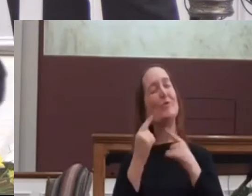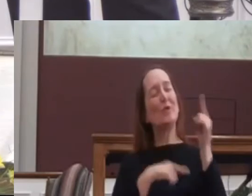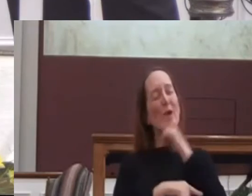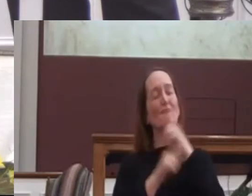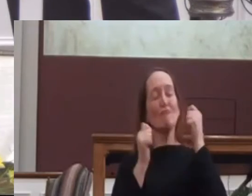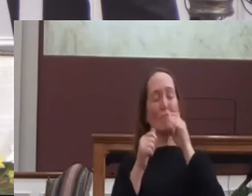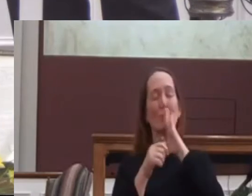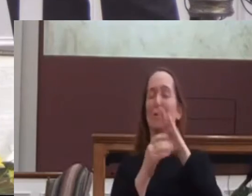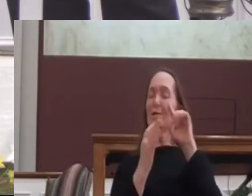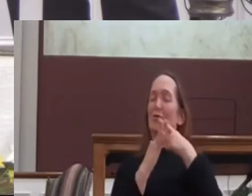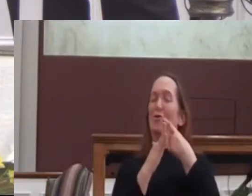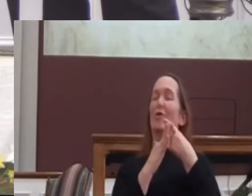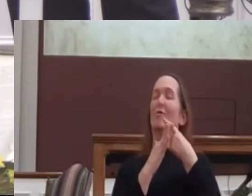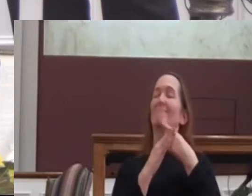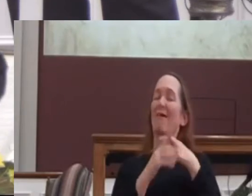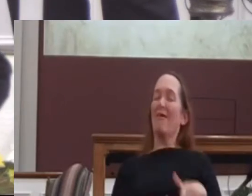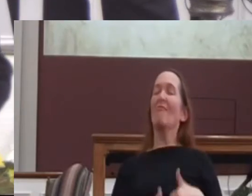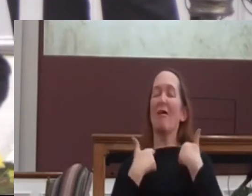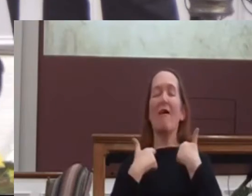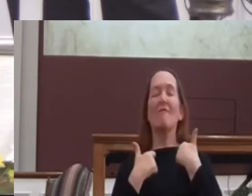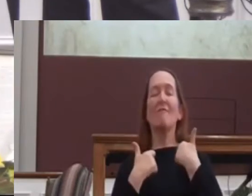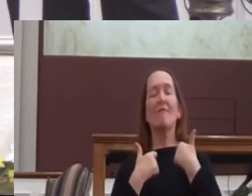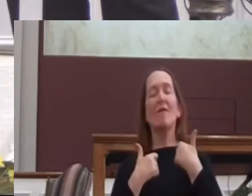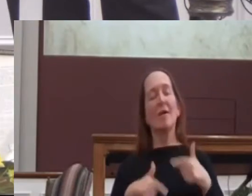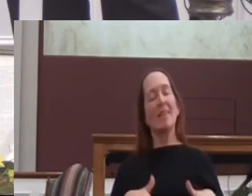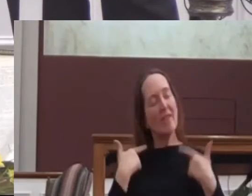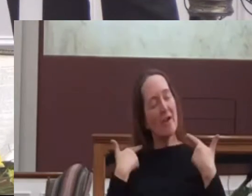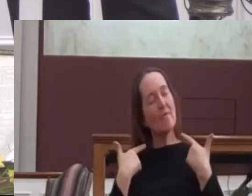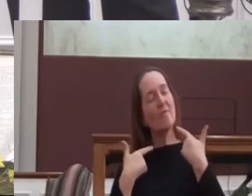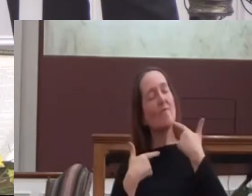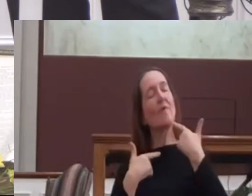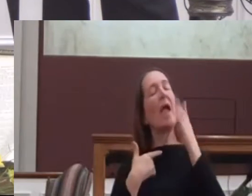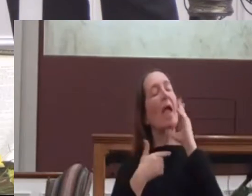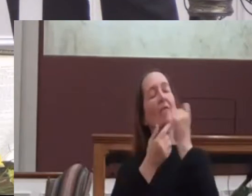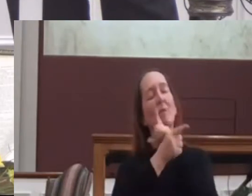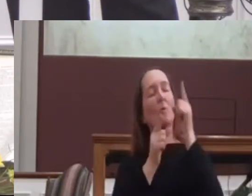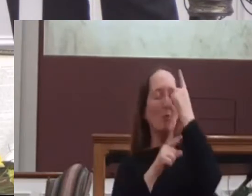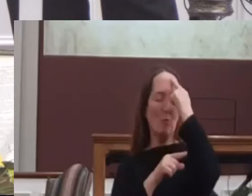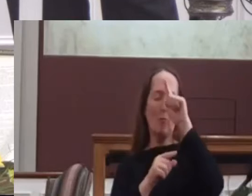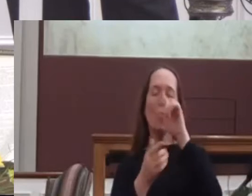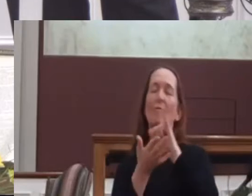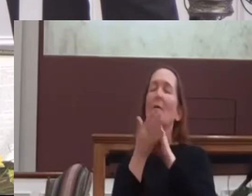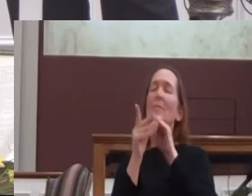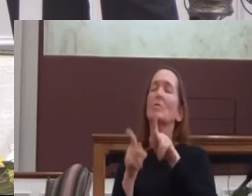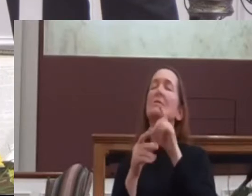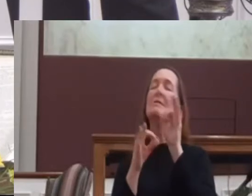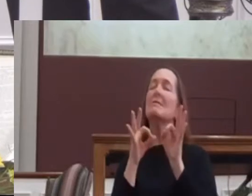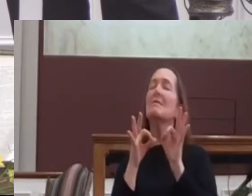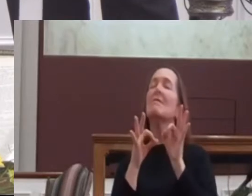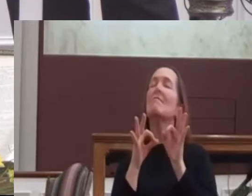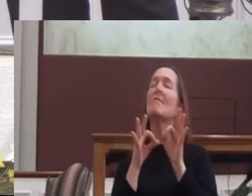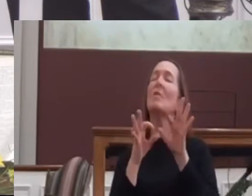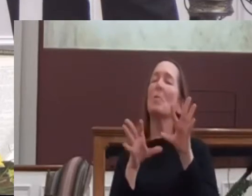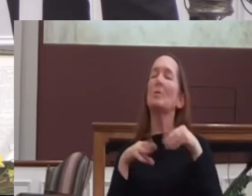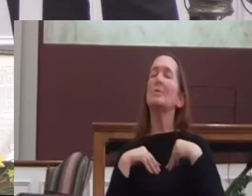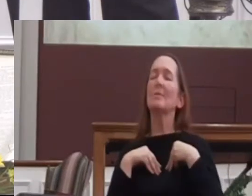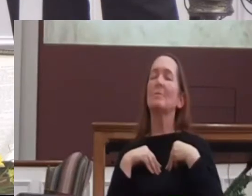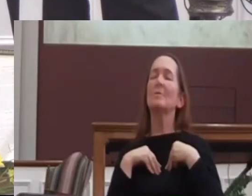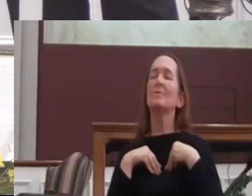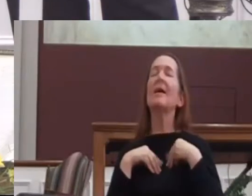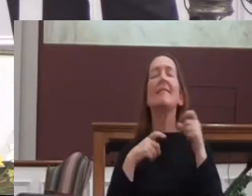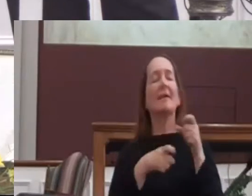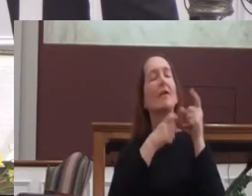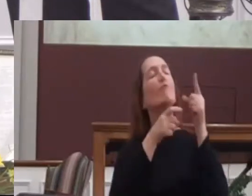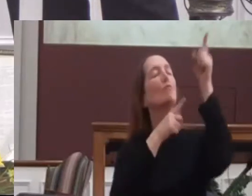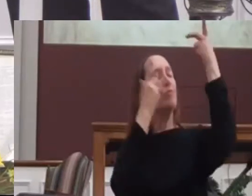Oh, but today is a new day. And today can be the beginning of life for them and of liberty for